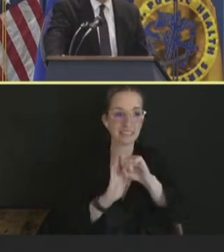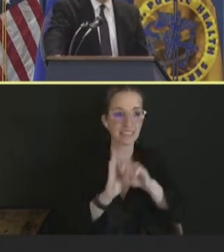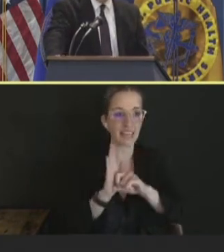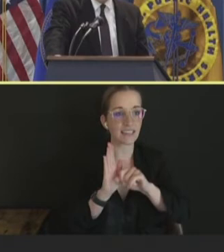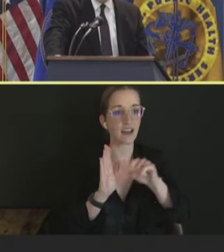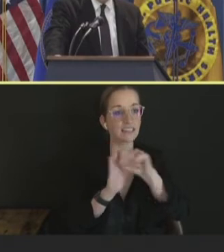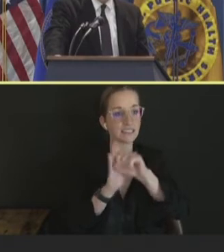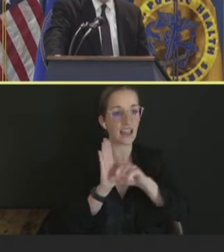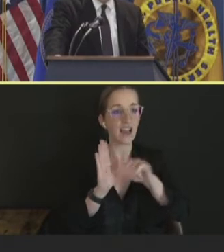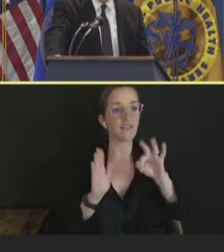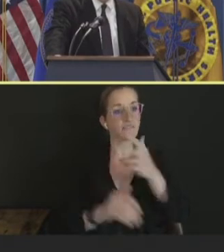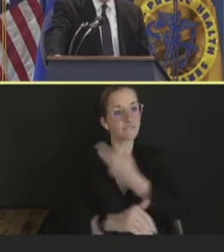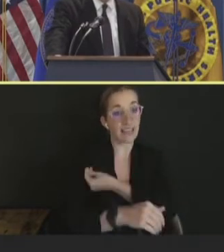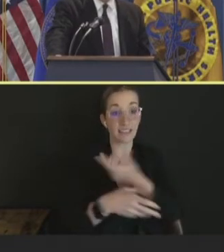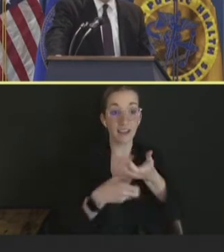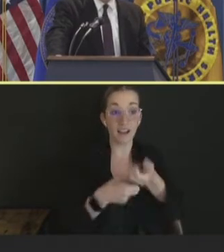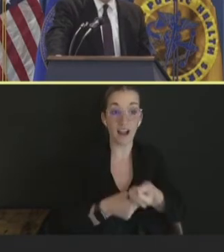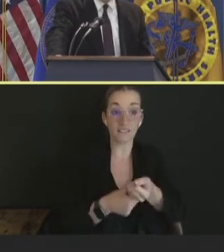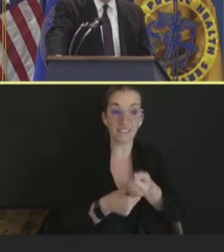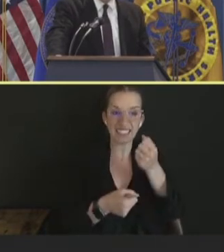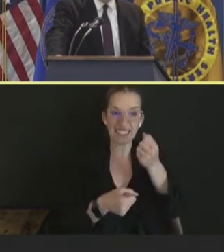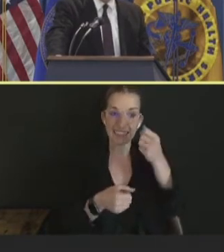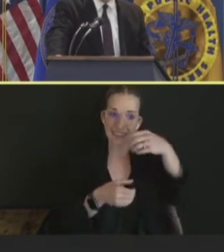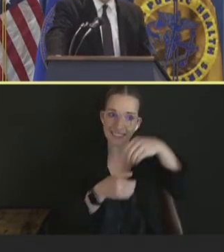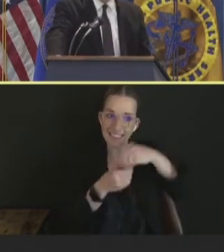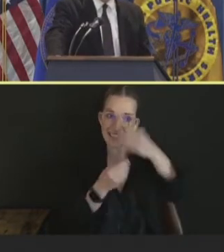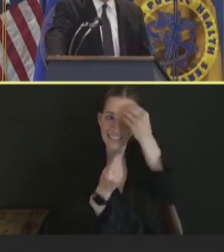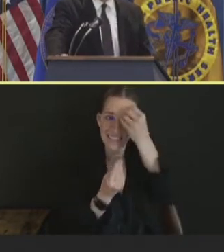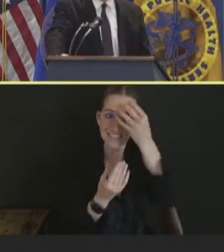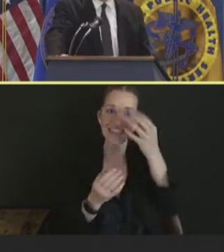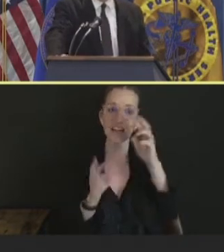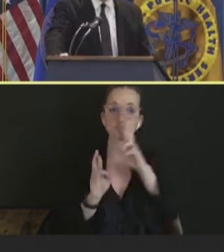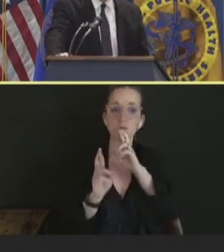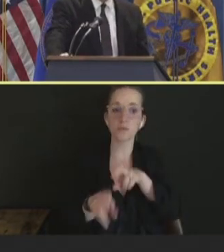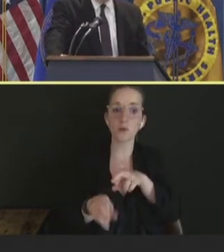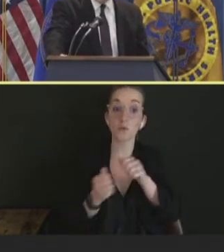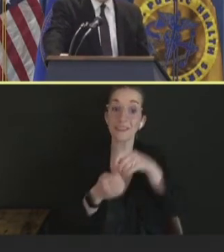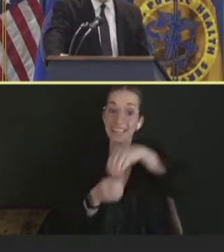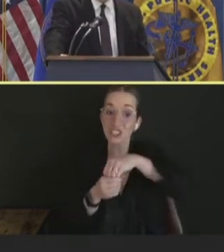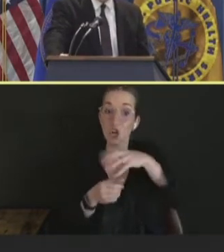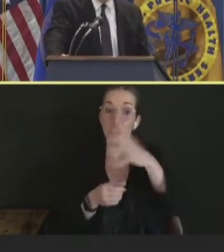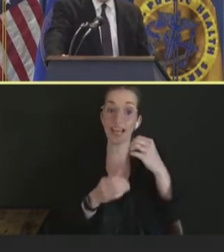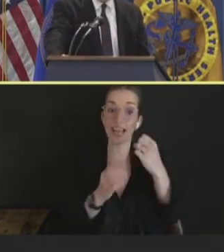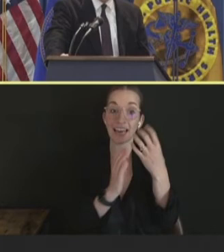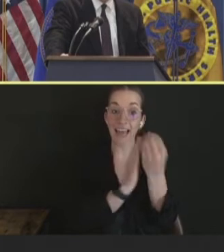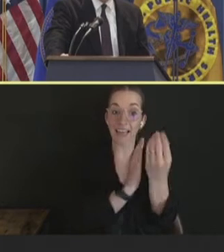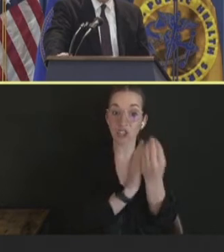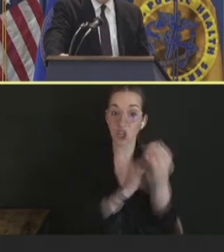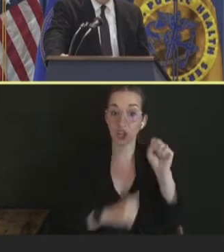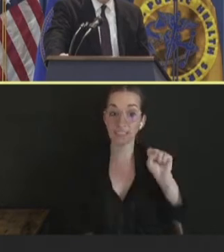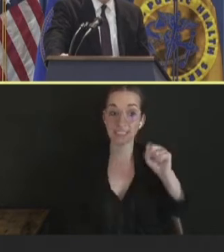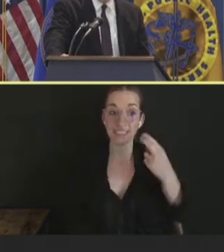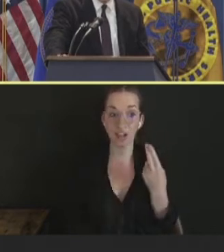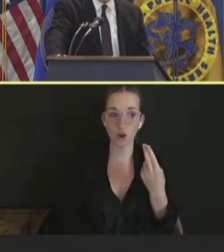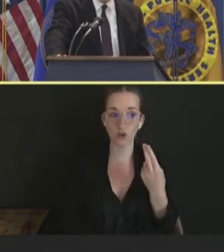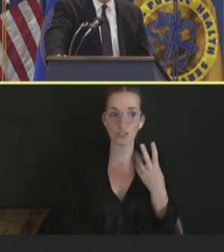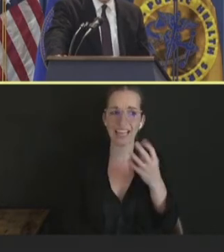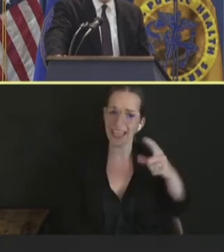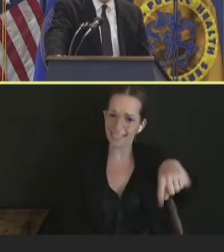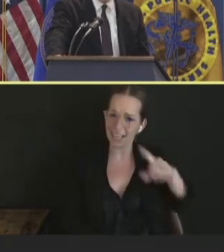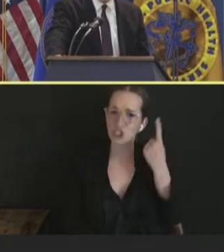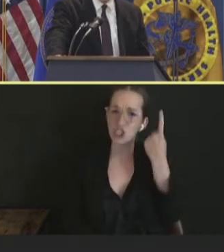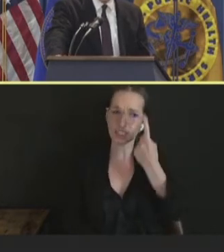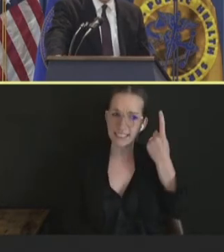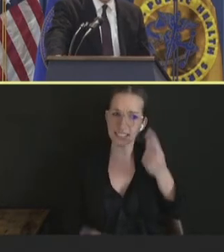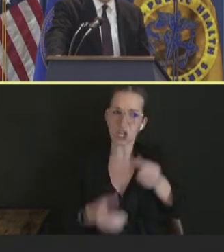reports with their internal and external stakeholders, and they should consider expanding these reports for each routinely